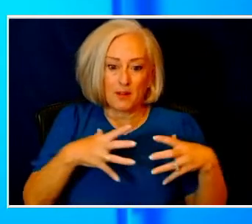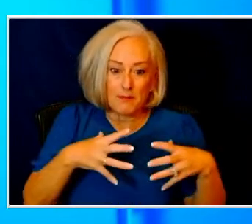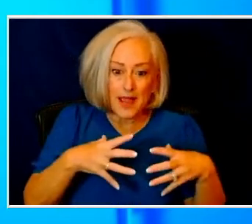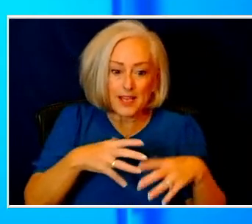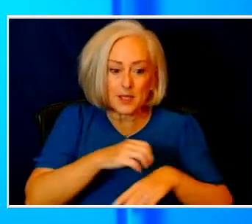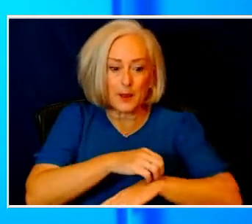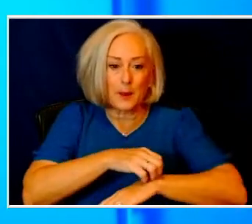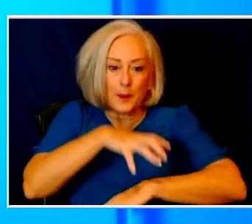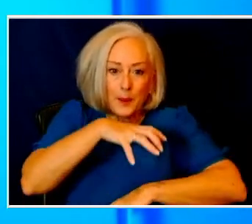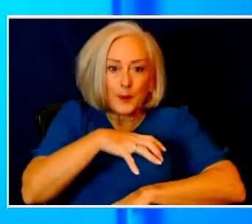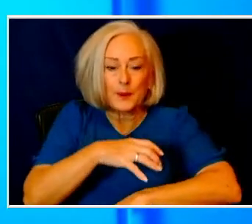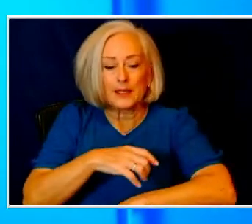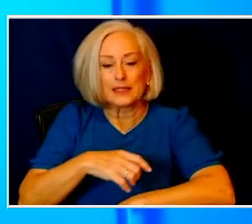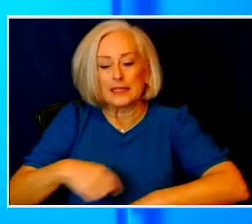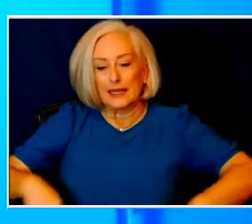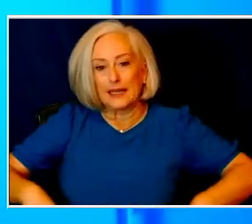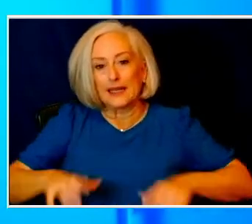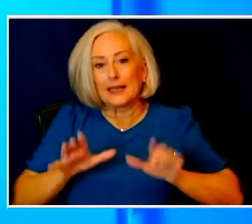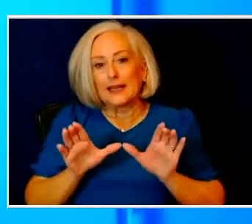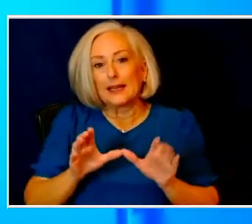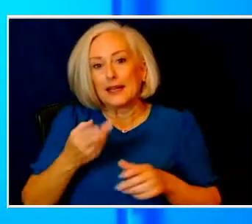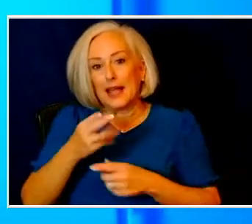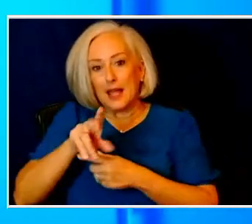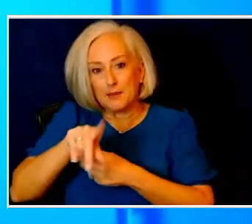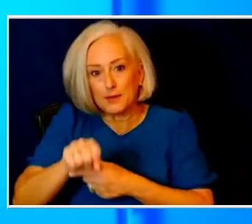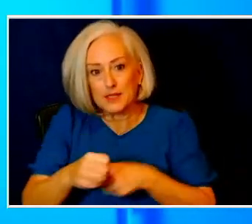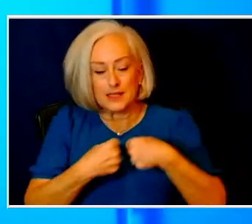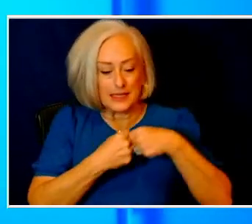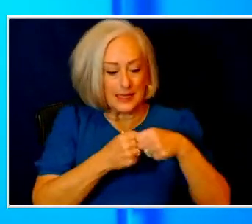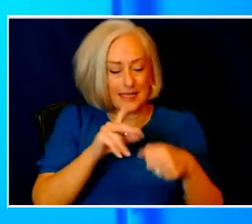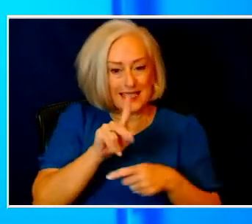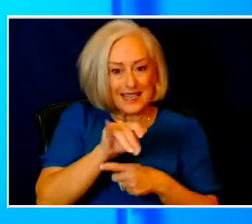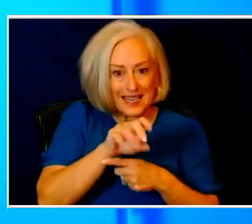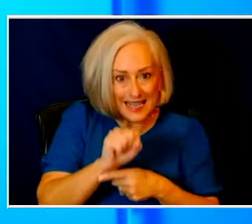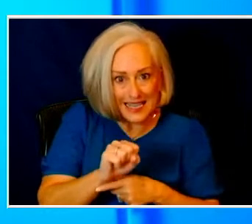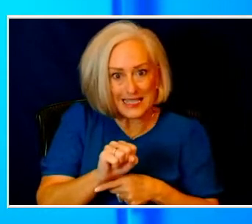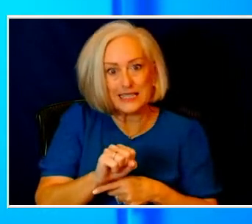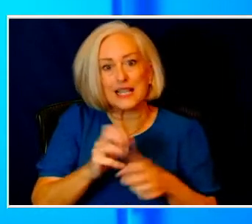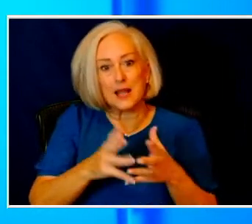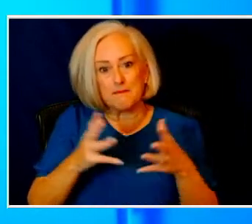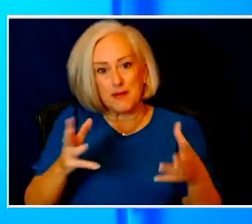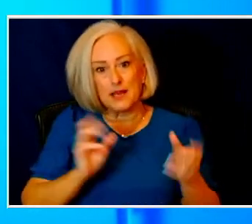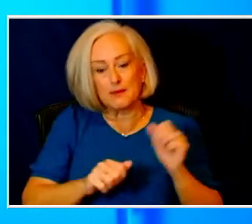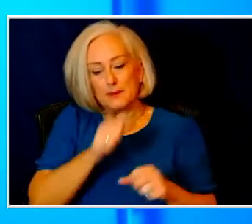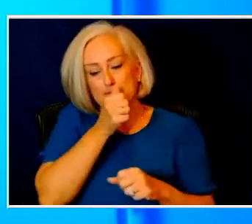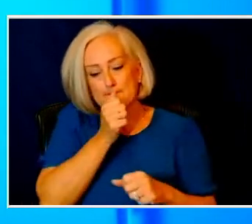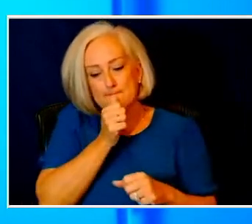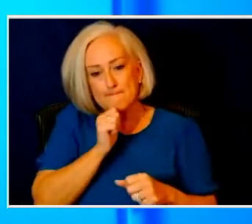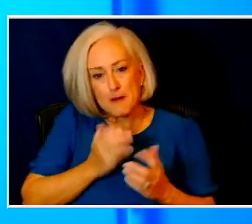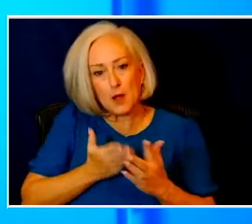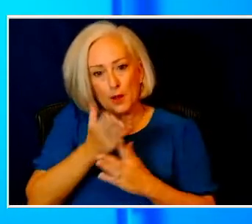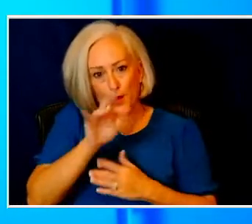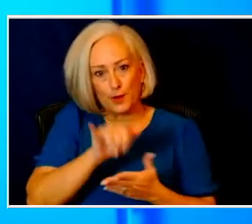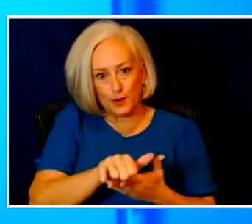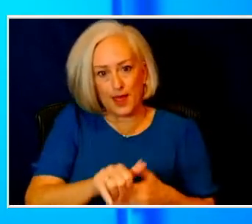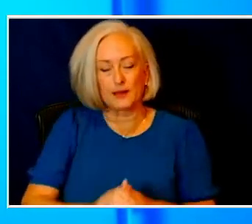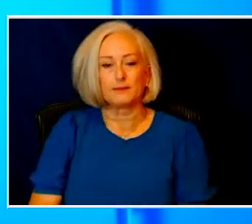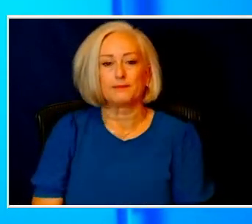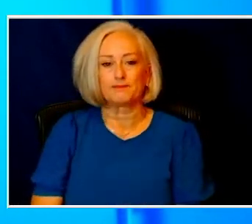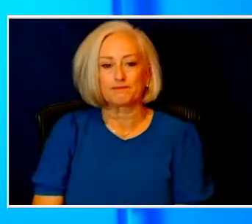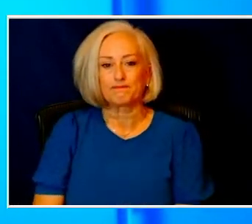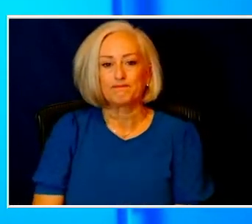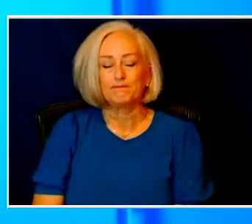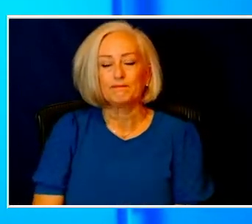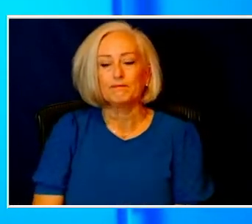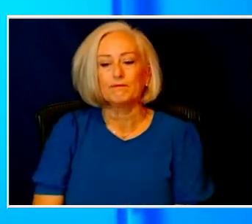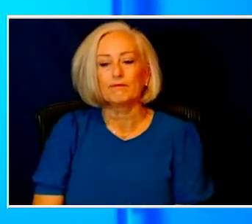And these can be very, very serious problems that many people have to suffer with. So we think that all